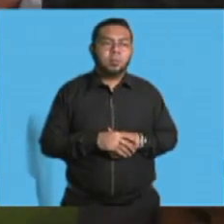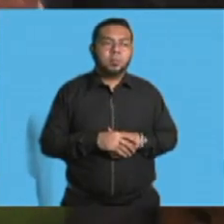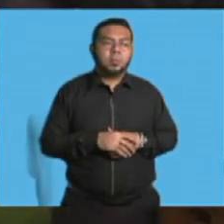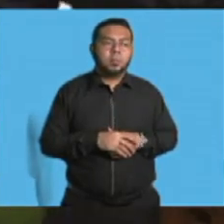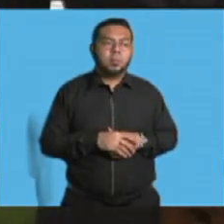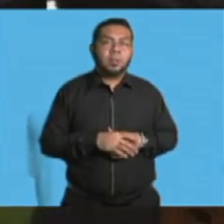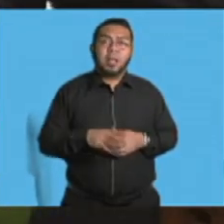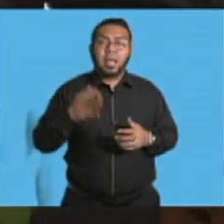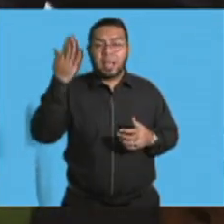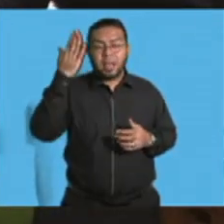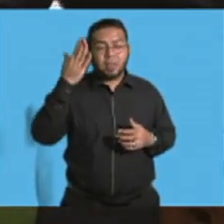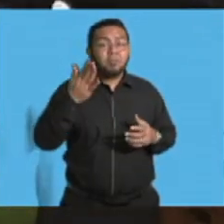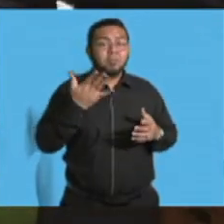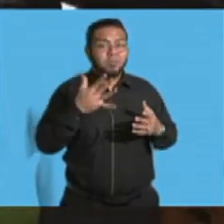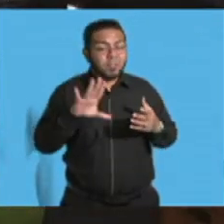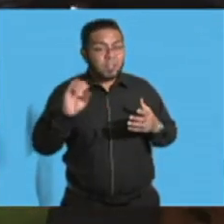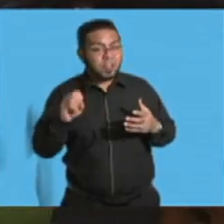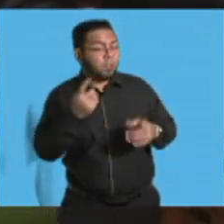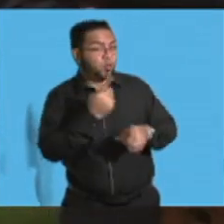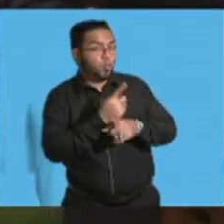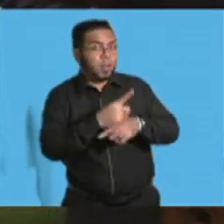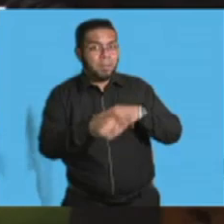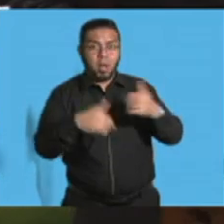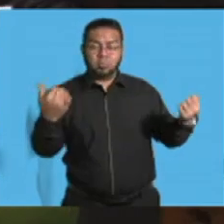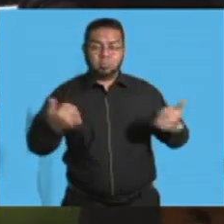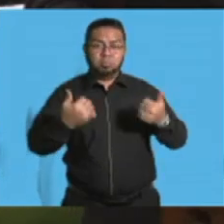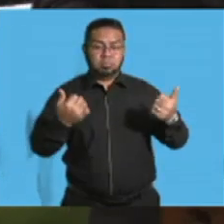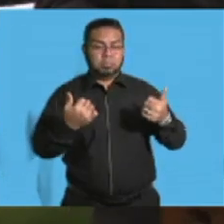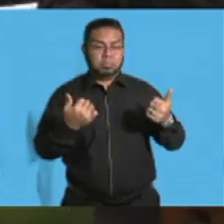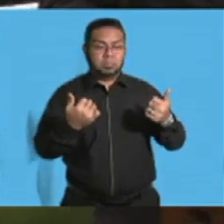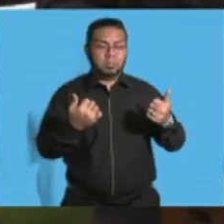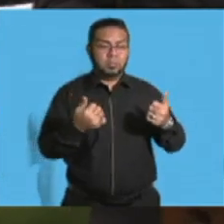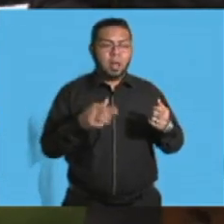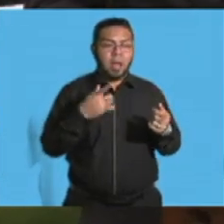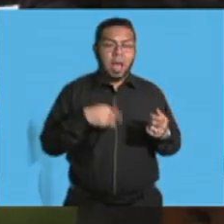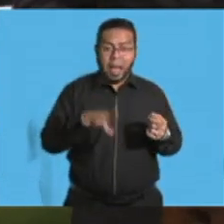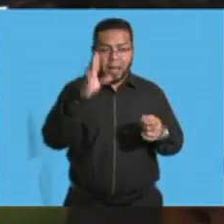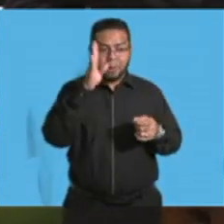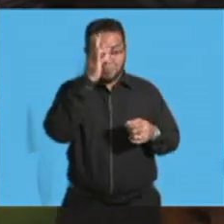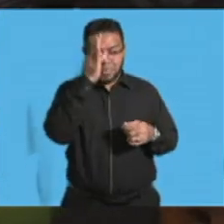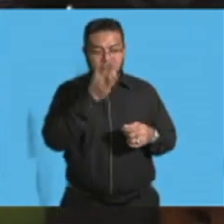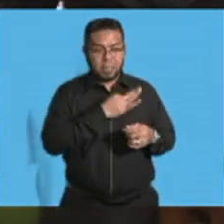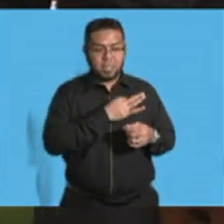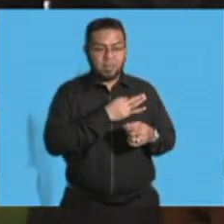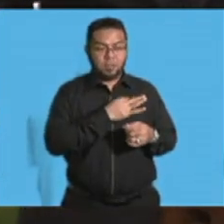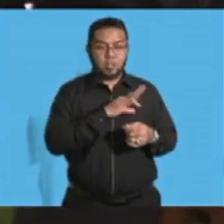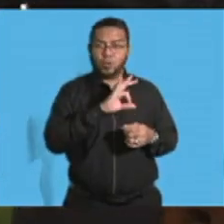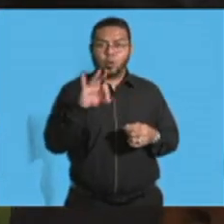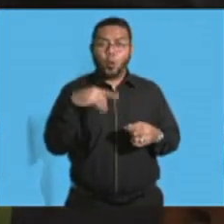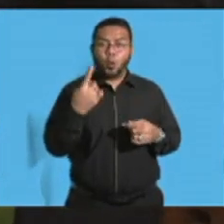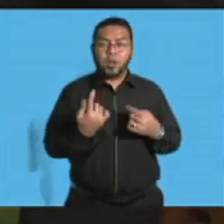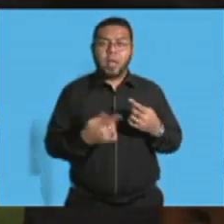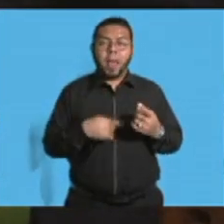Head 50 has been spoken a lot about, and Madam Speaker, I basically believe that it's not only about,